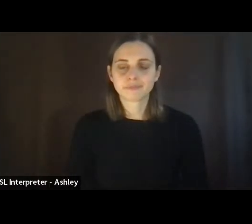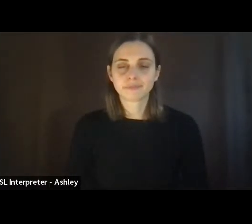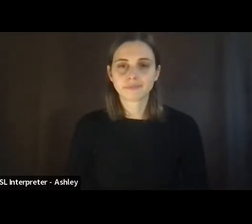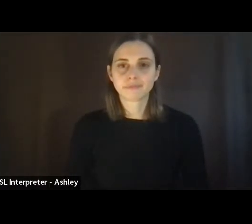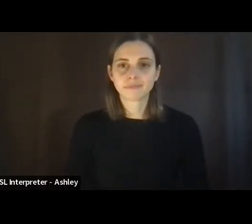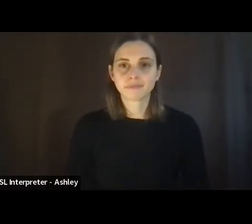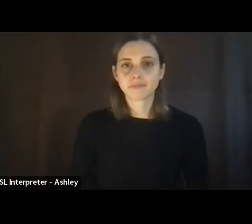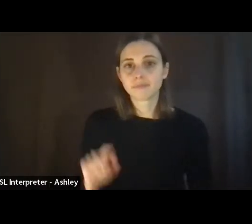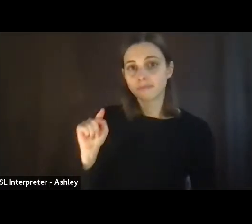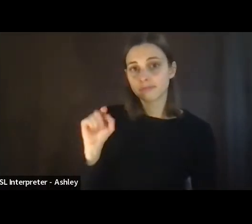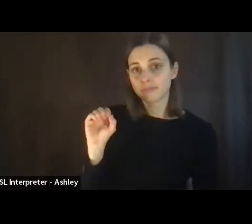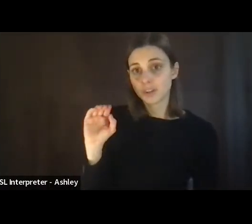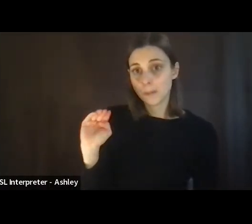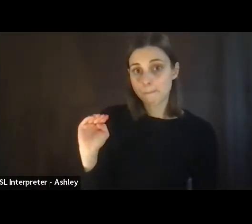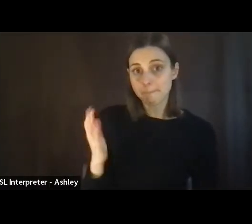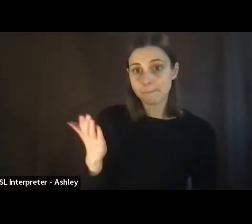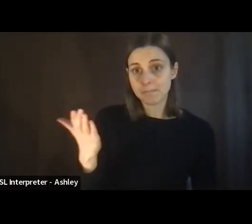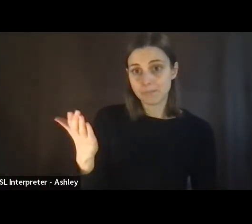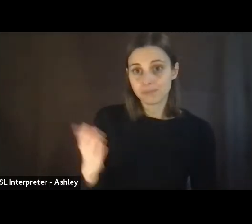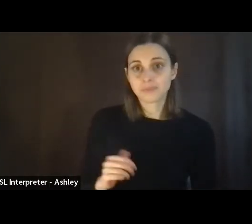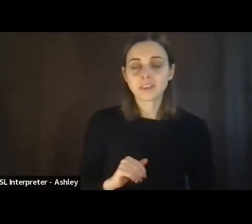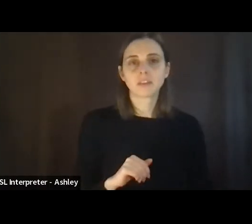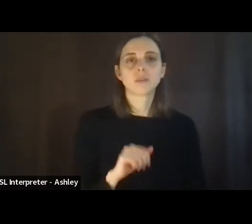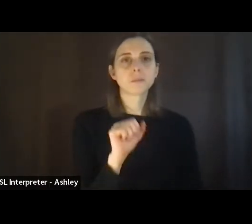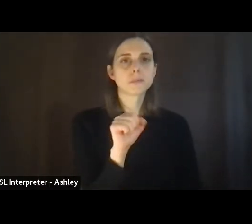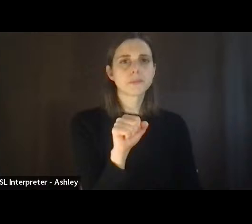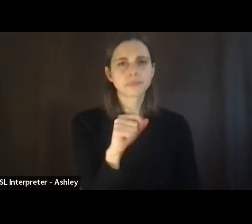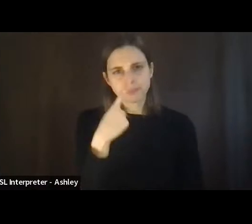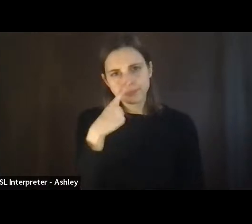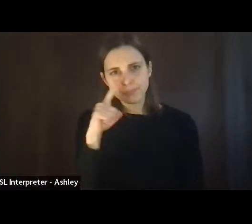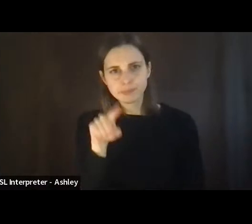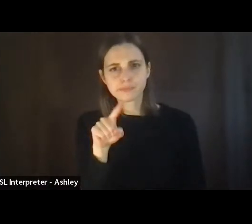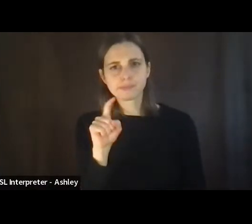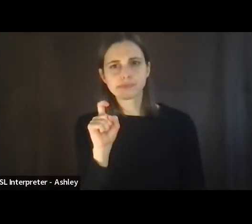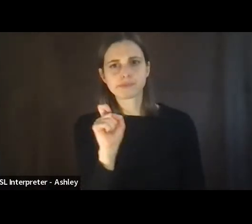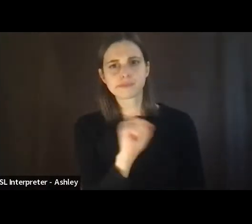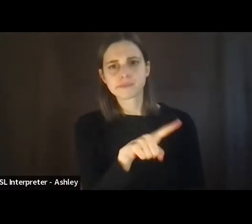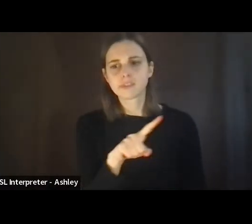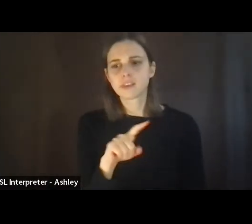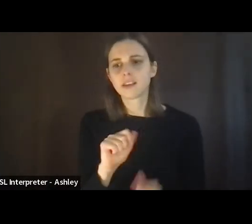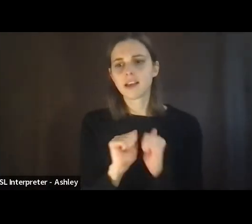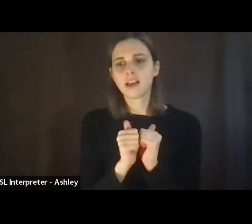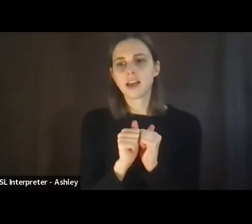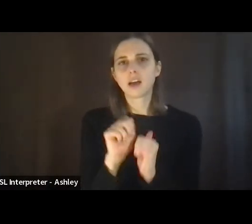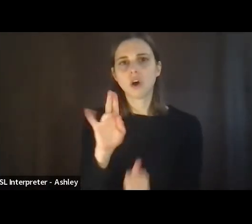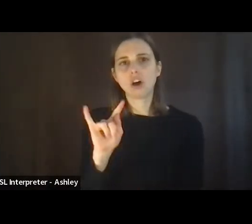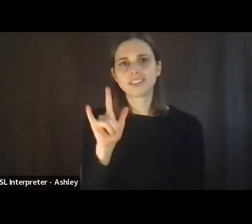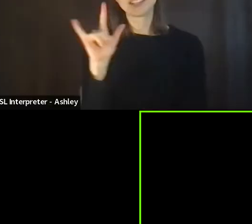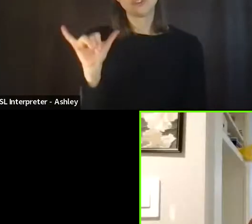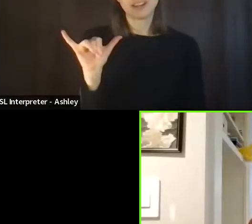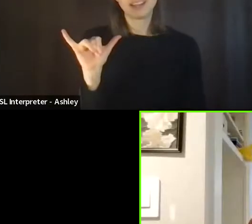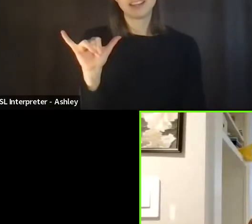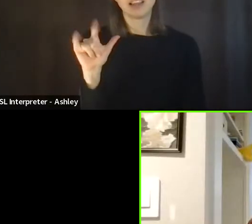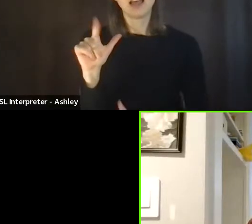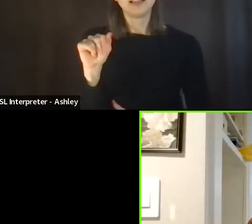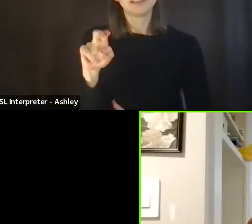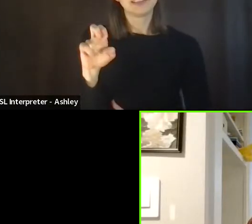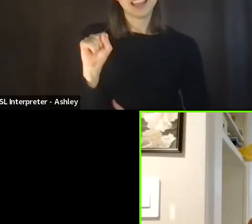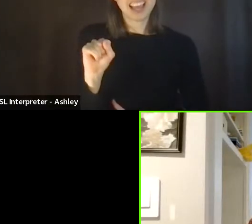Tom Hickey? Yeah, can you talk about how the auxiliary lanes function with the stacked bridge